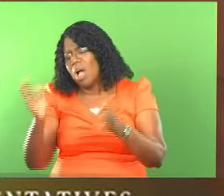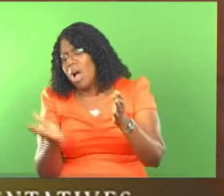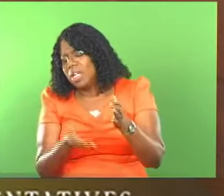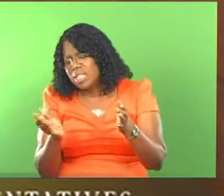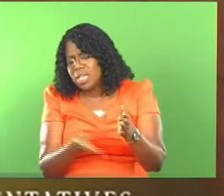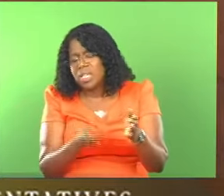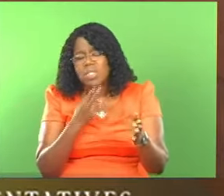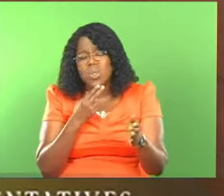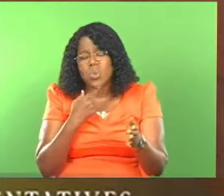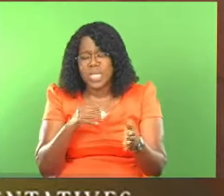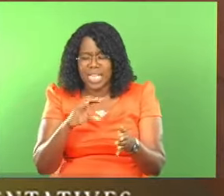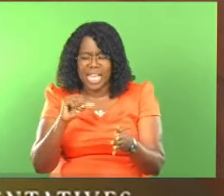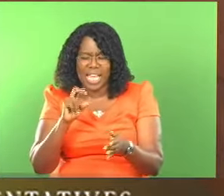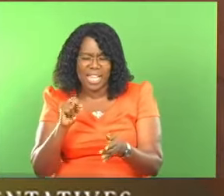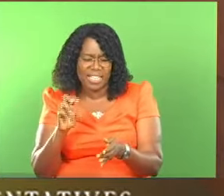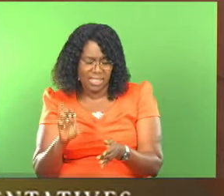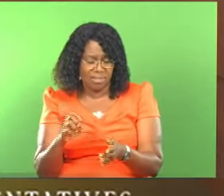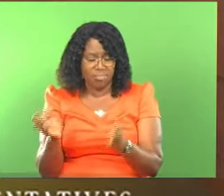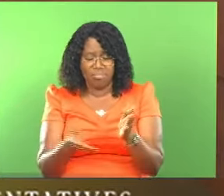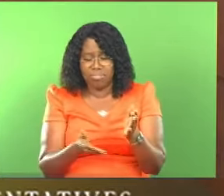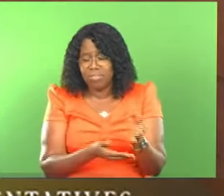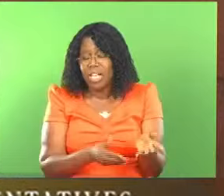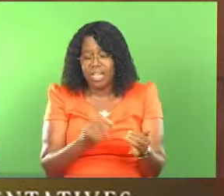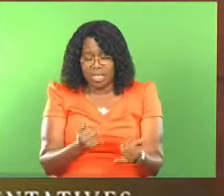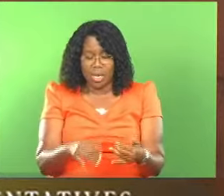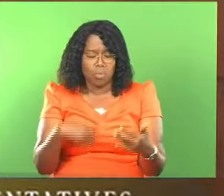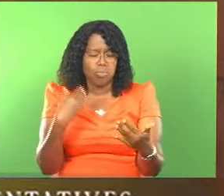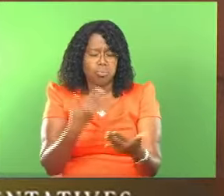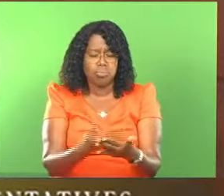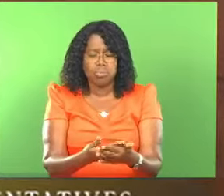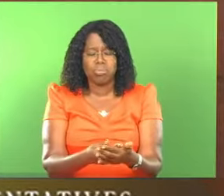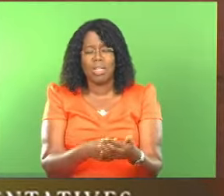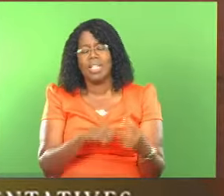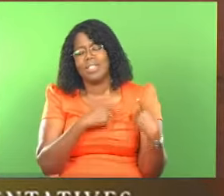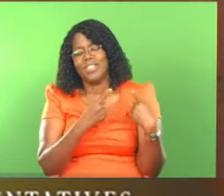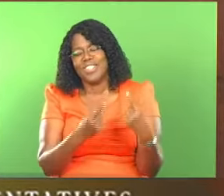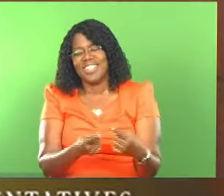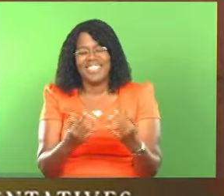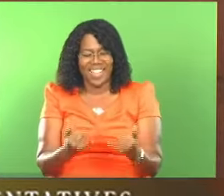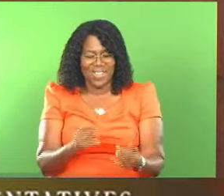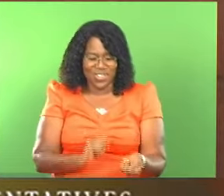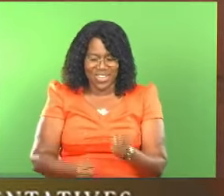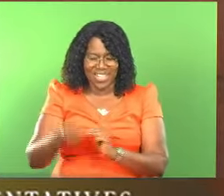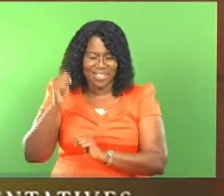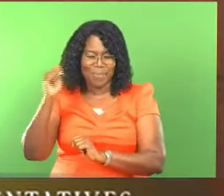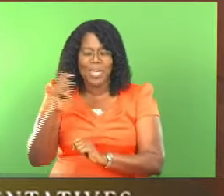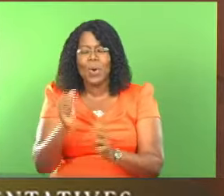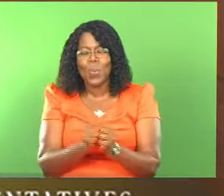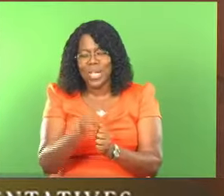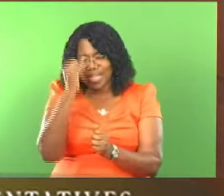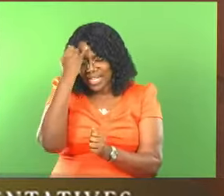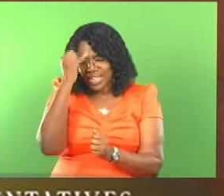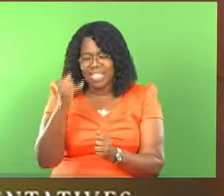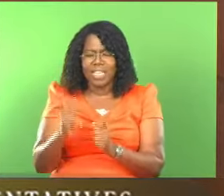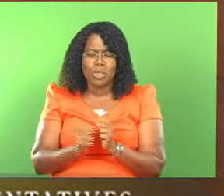frontiers. India and Trinidad and Tobago now walk as strategic partners.